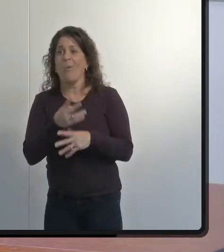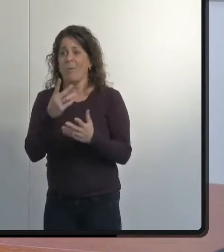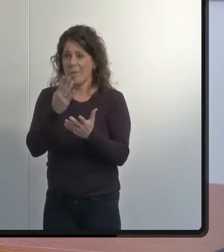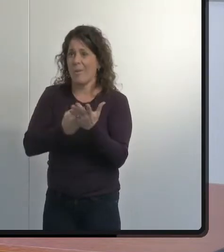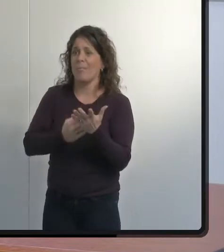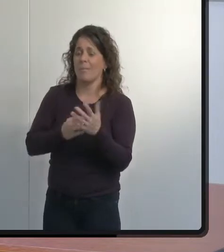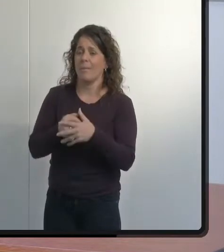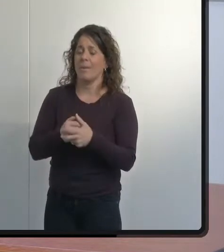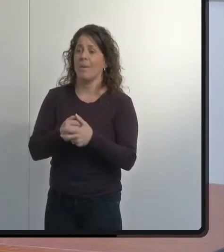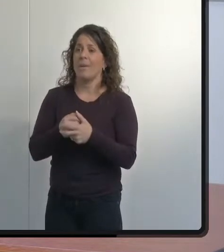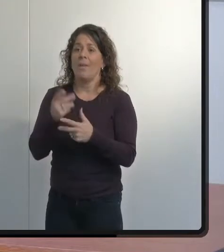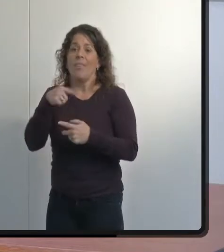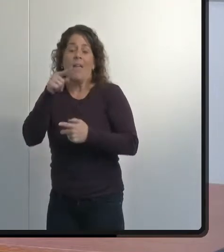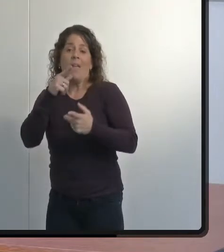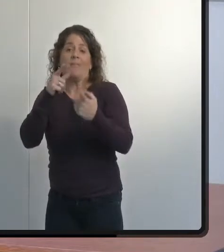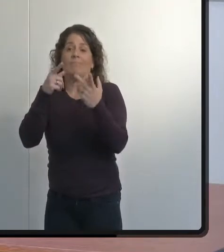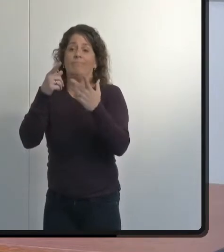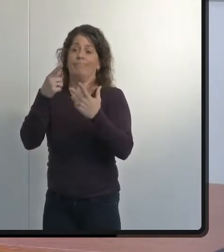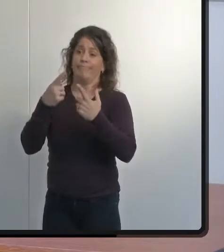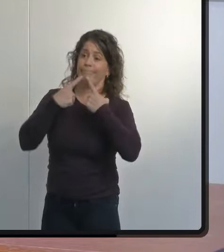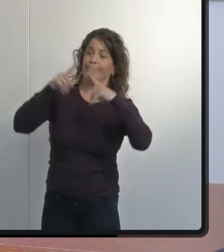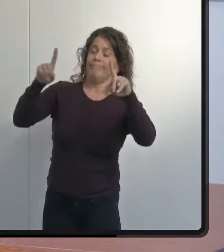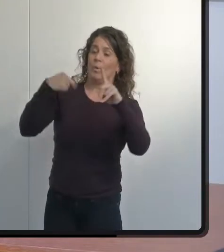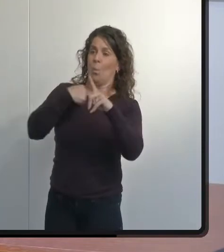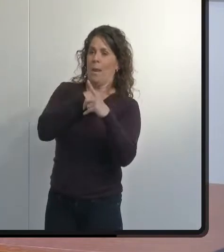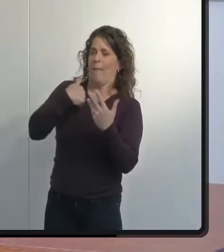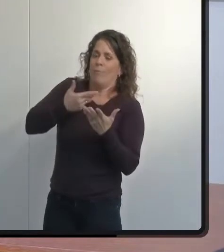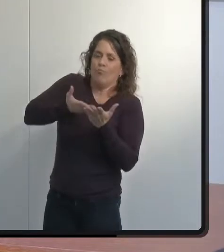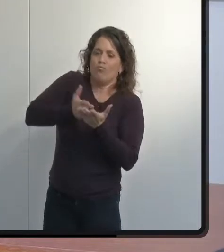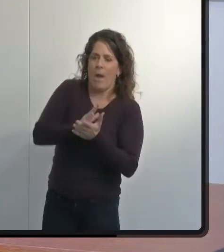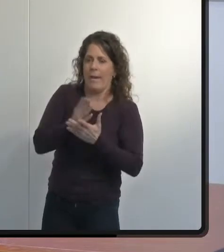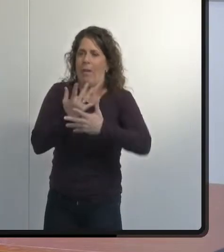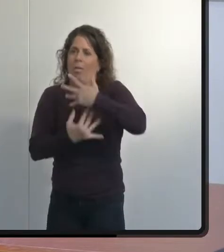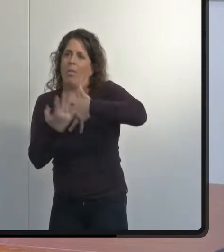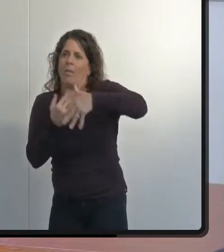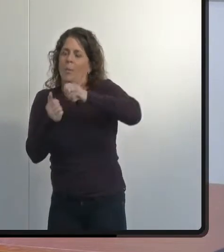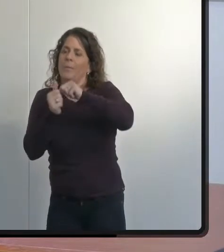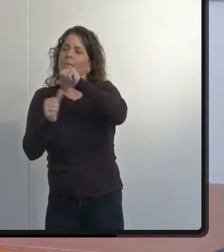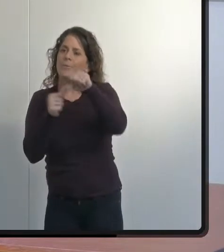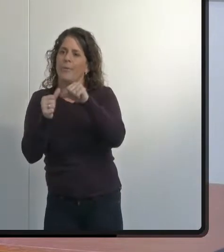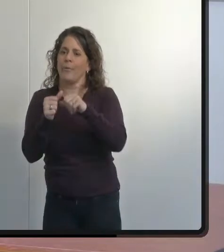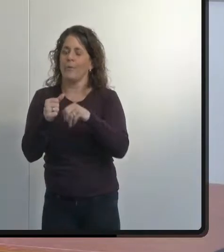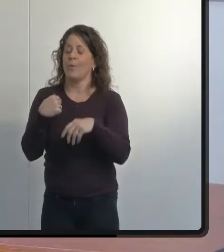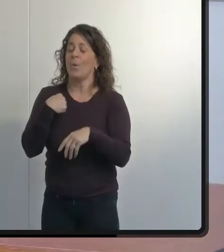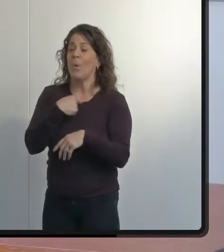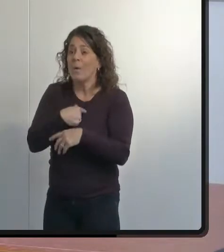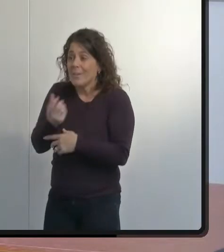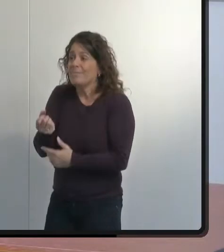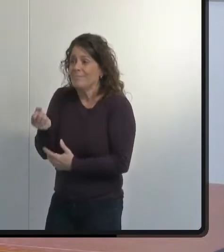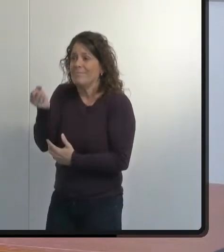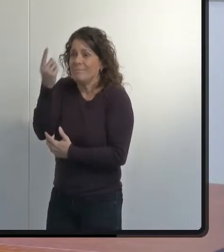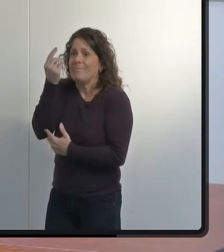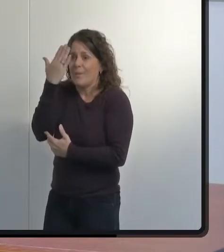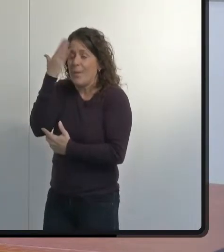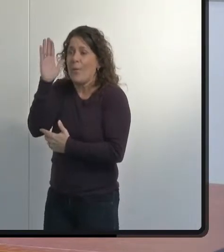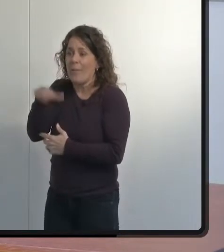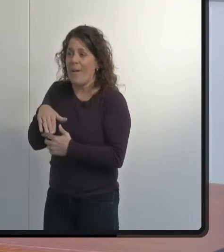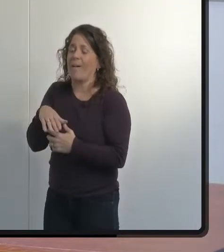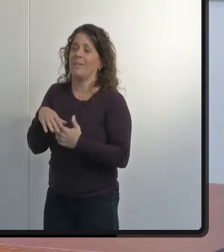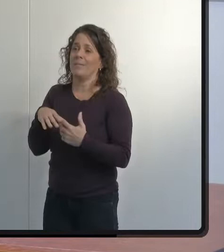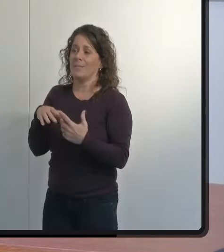it is their right to do these things. While there's no question of the needed stress relief that could be gained from